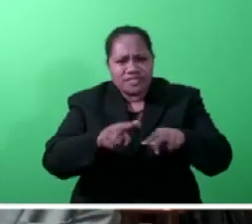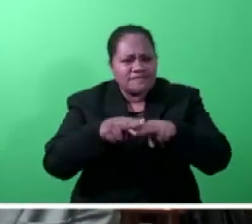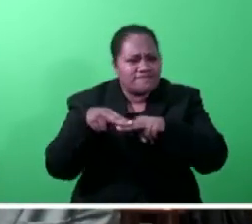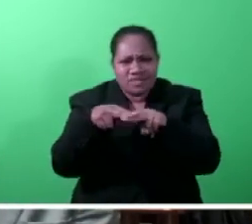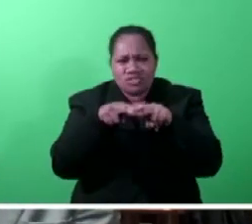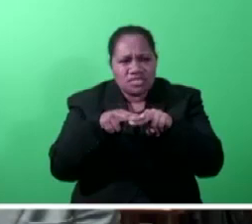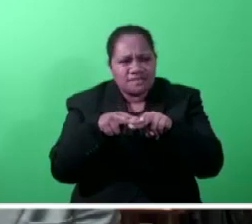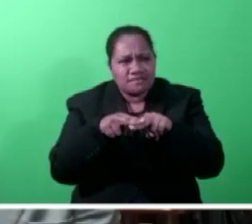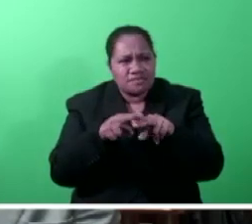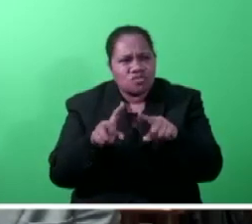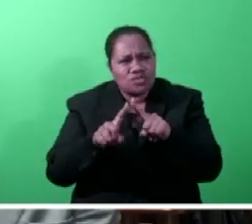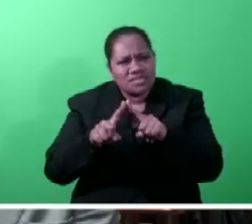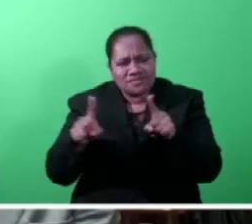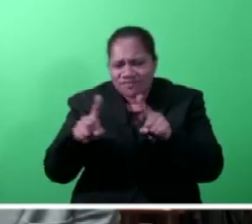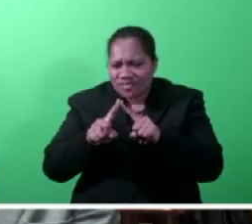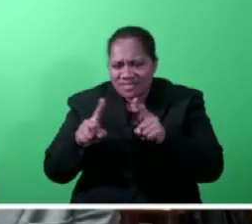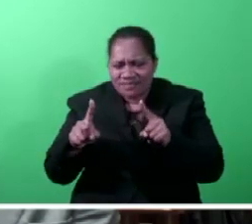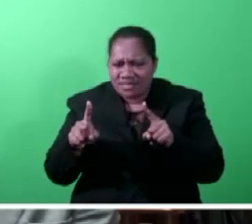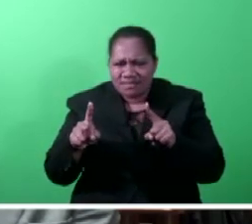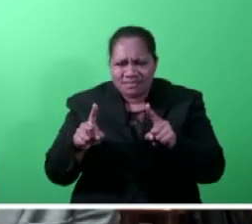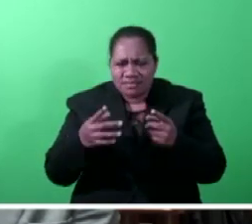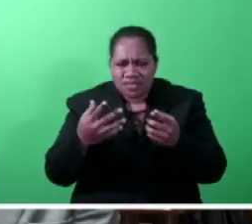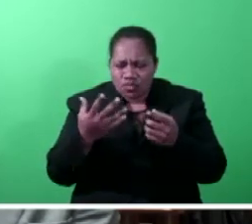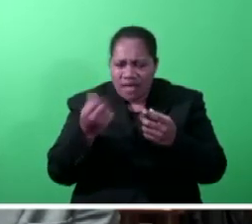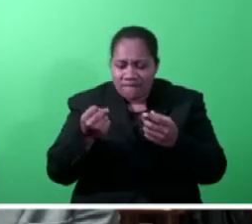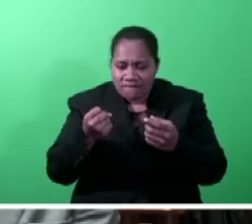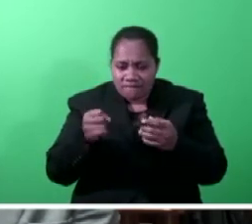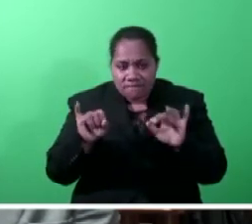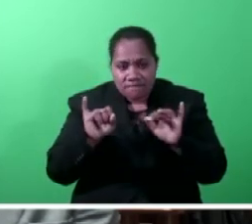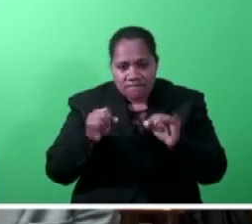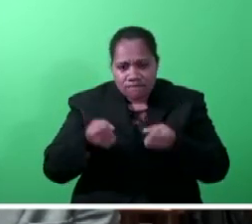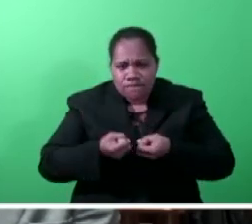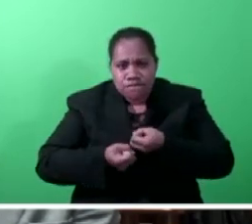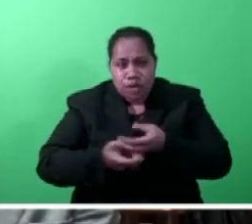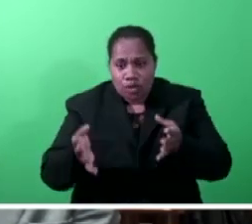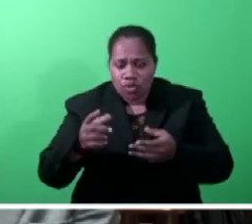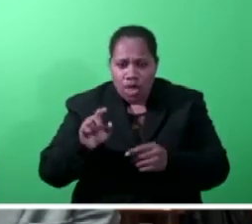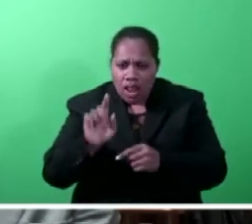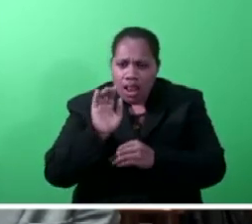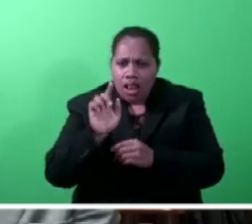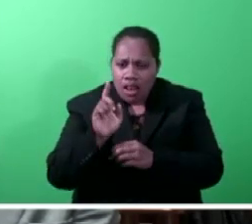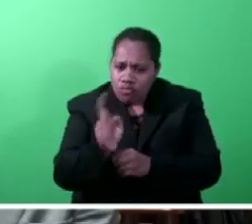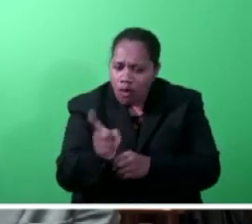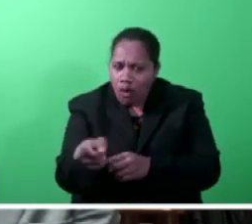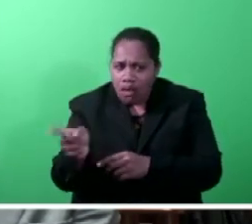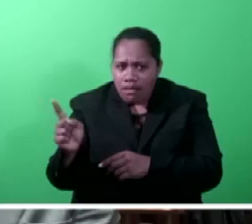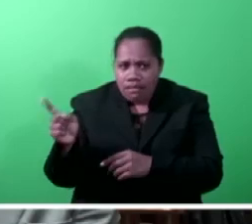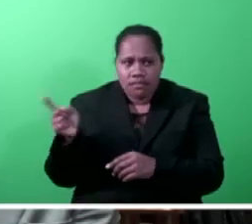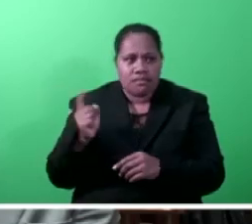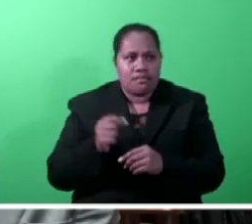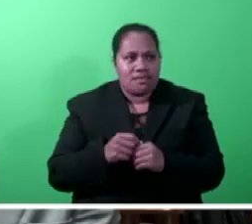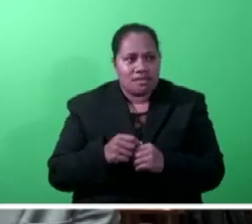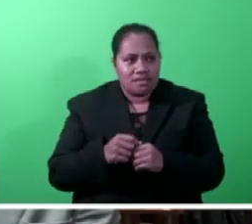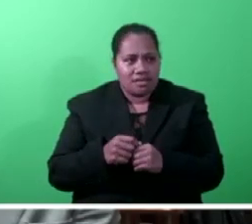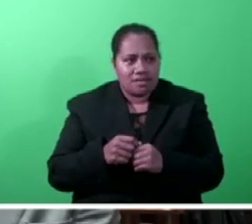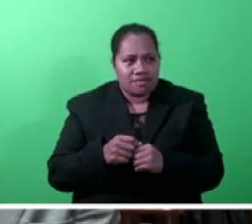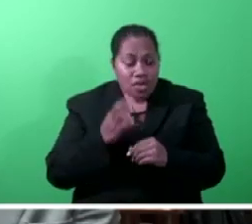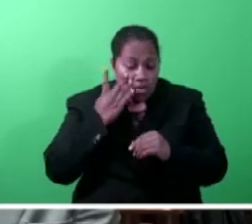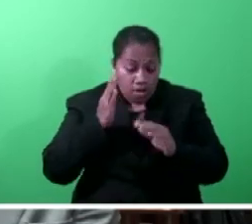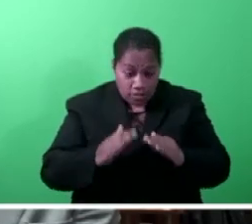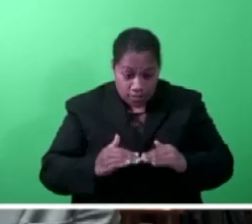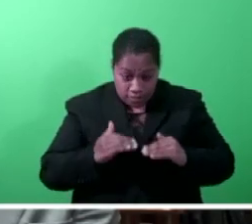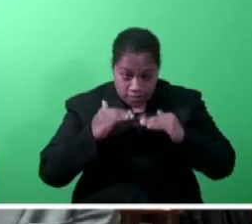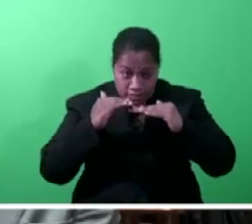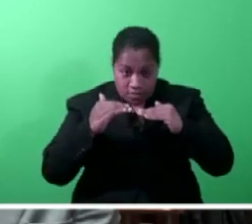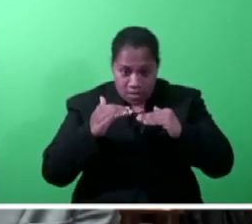different levels which we issue alerts if the water rises to a certain degree, and then a warning when it reaches another level. For instance,